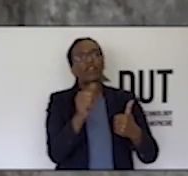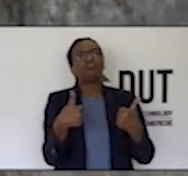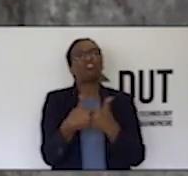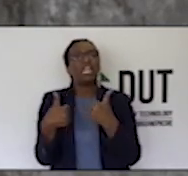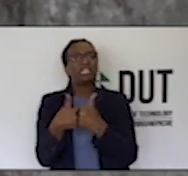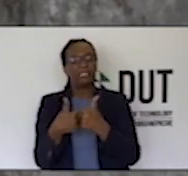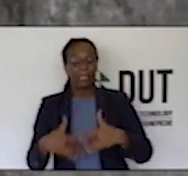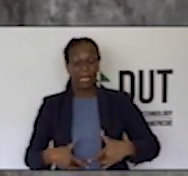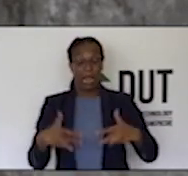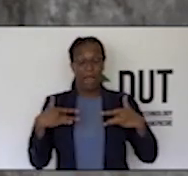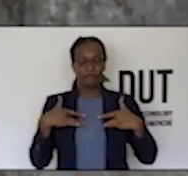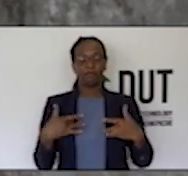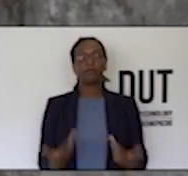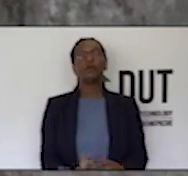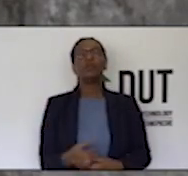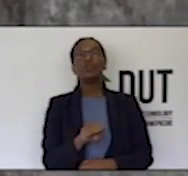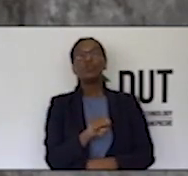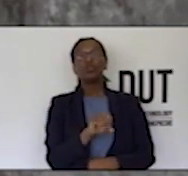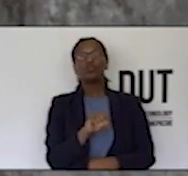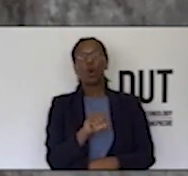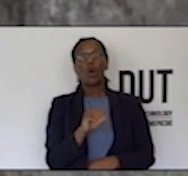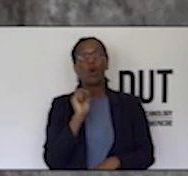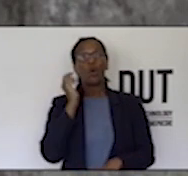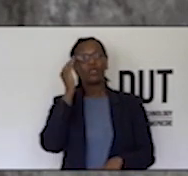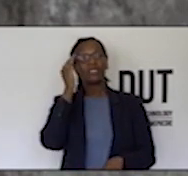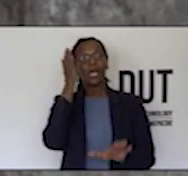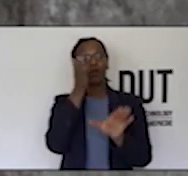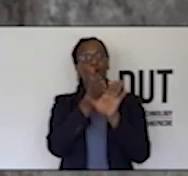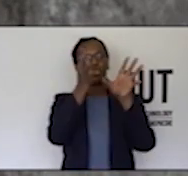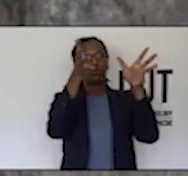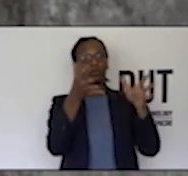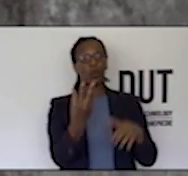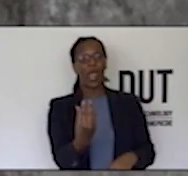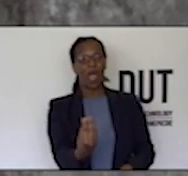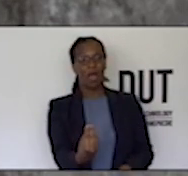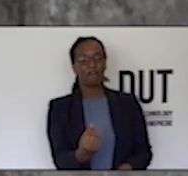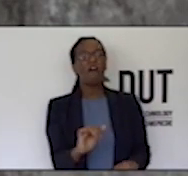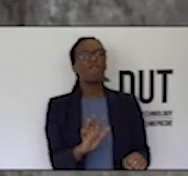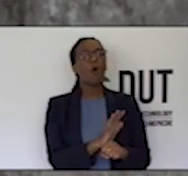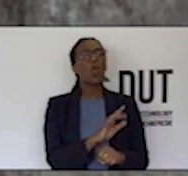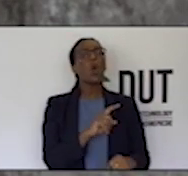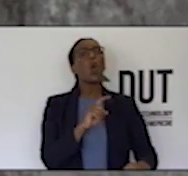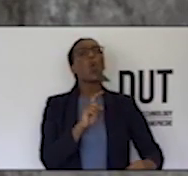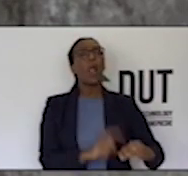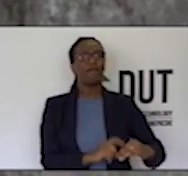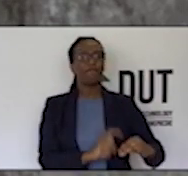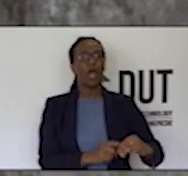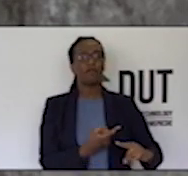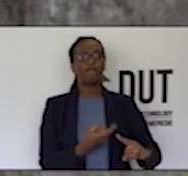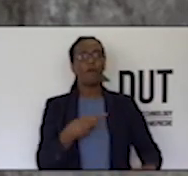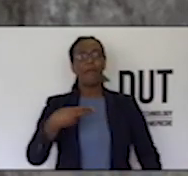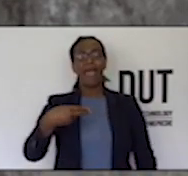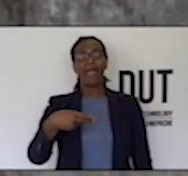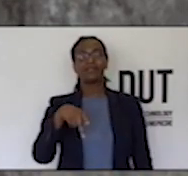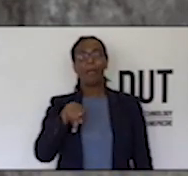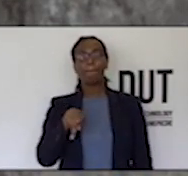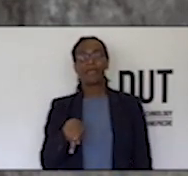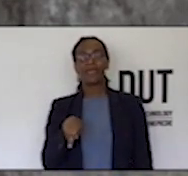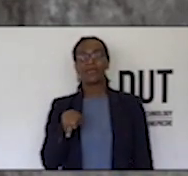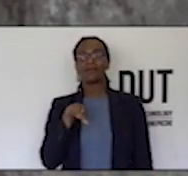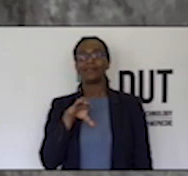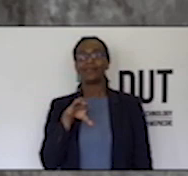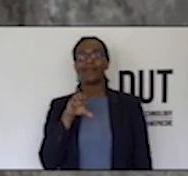So, psychologists that we have there are fully qualified and registered with the HPCSA, which means